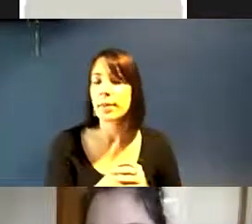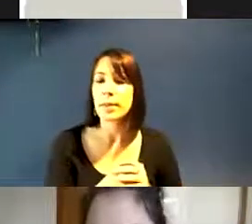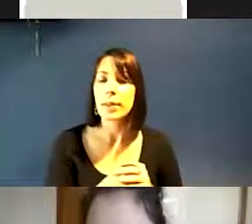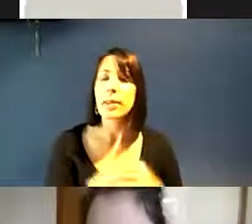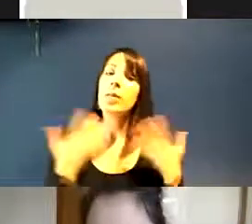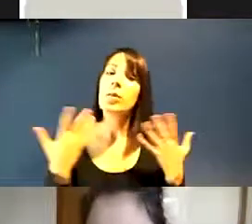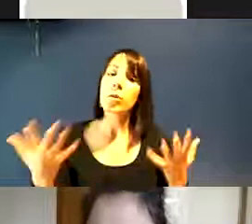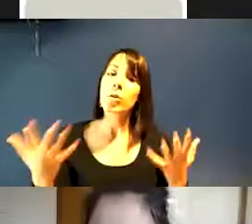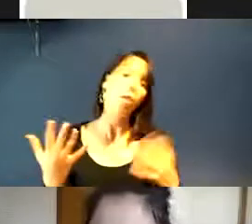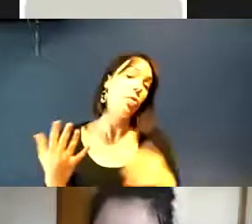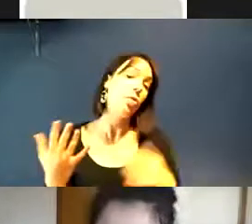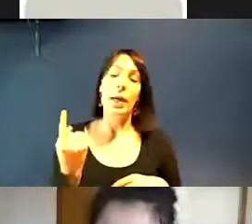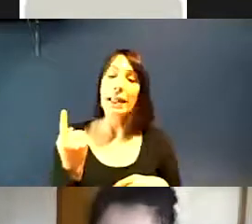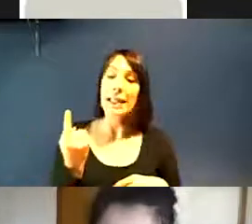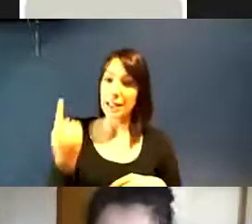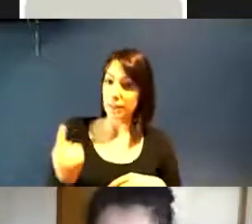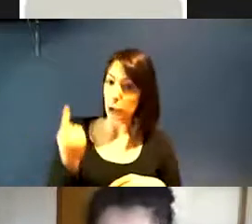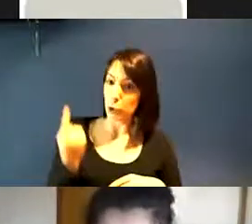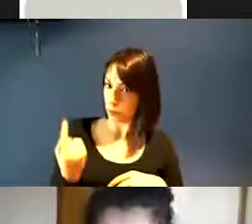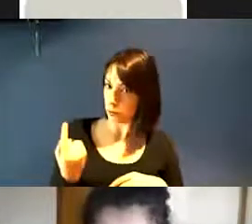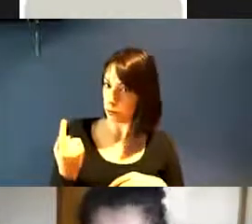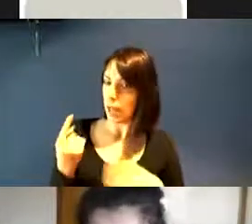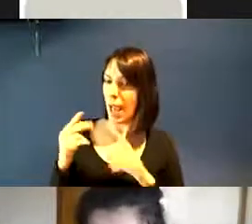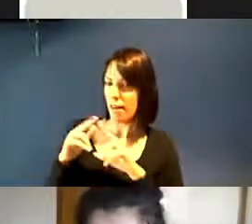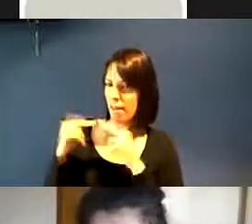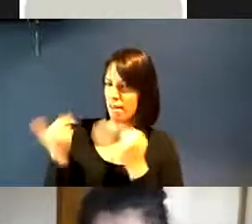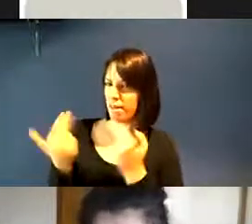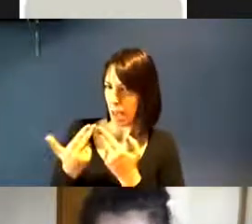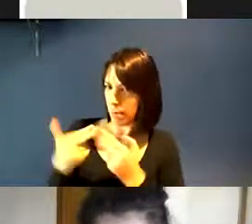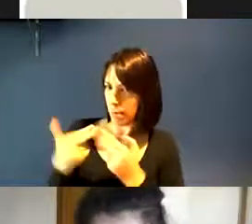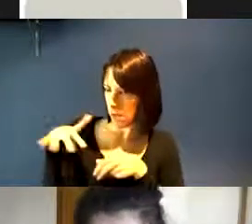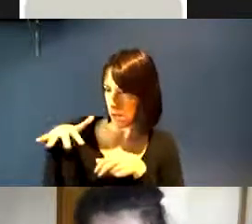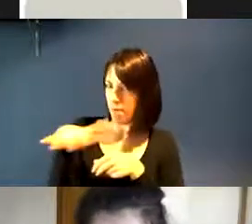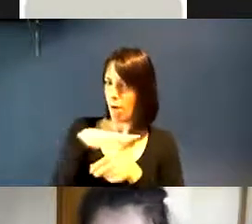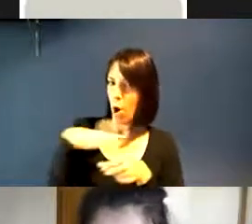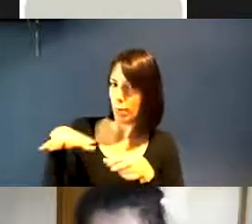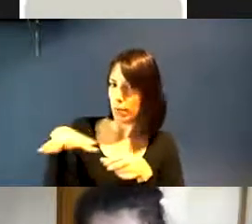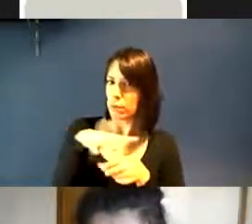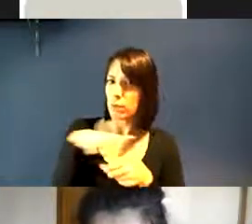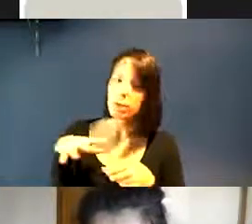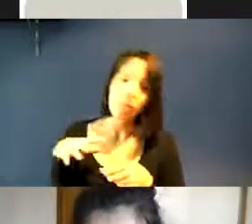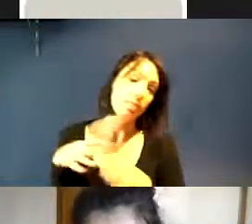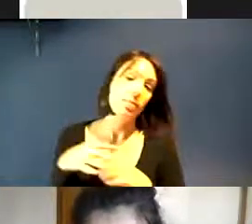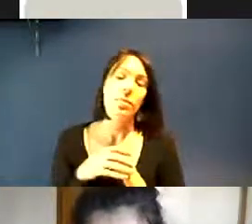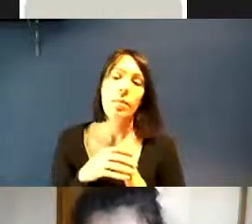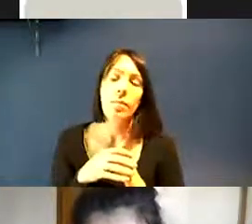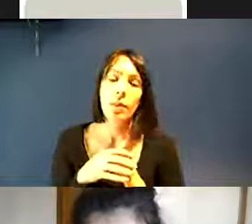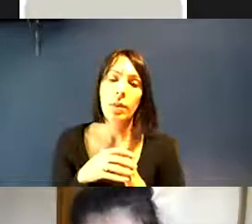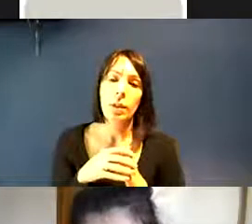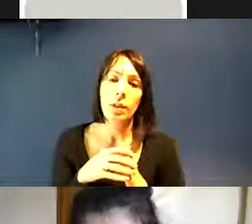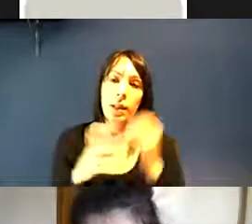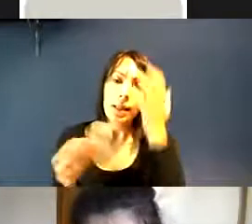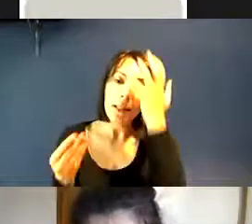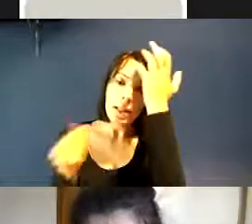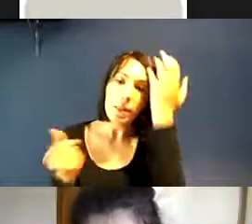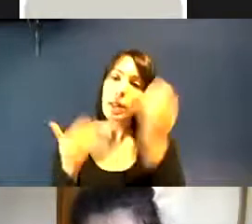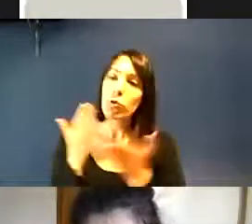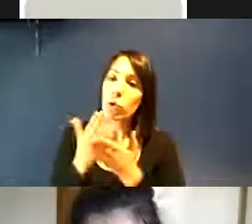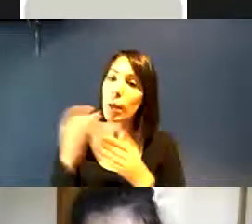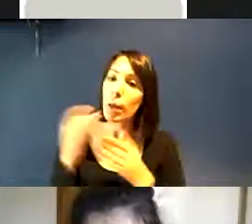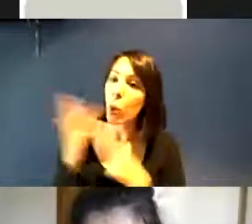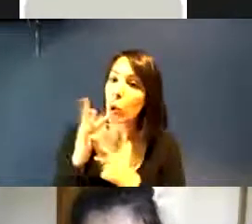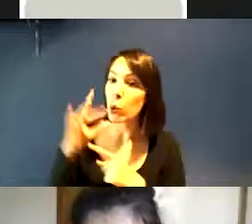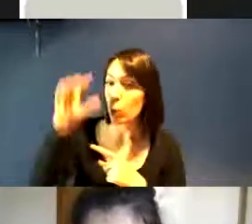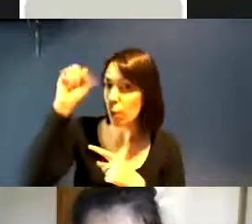on the individual and family level, which is sort of where Tess is focusing, something that's really important to remember in the